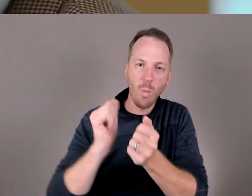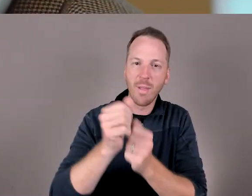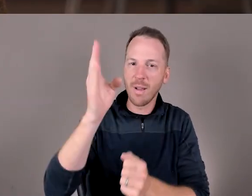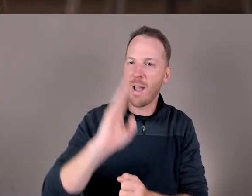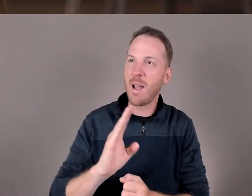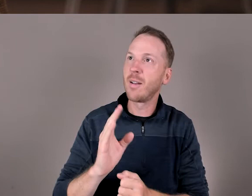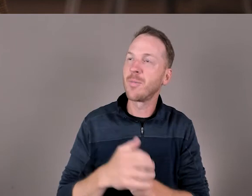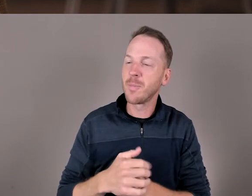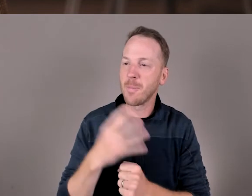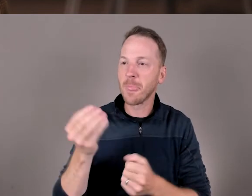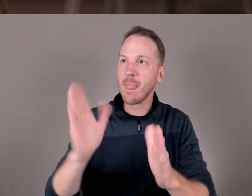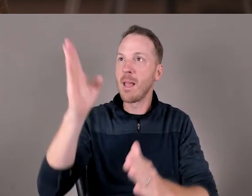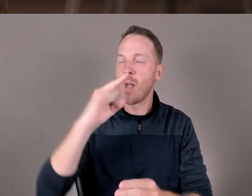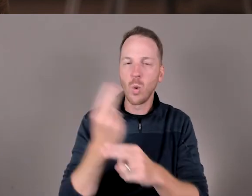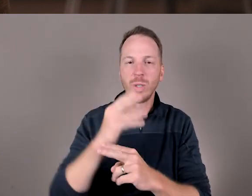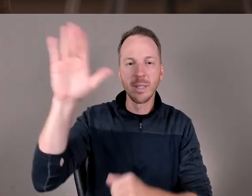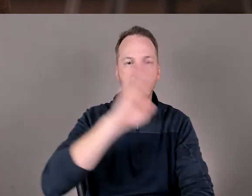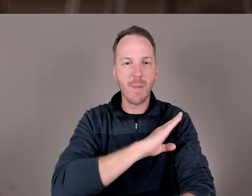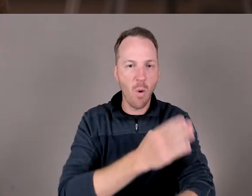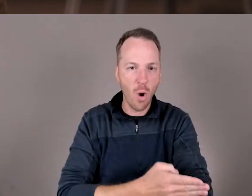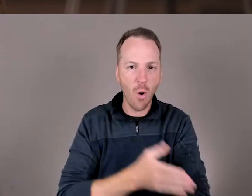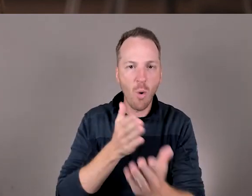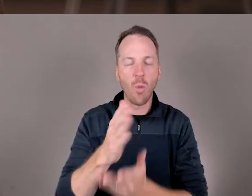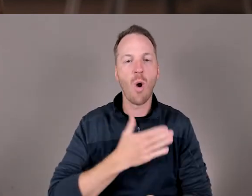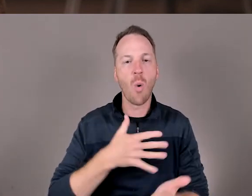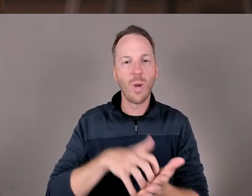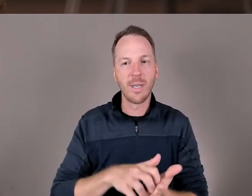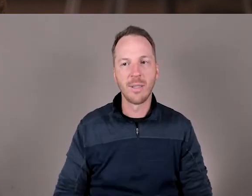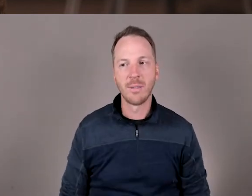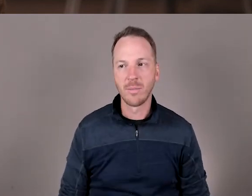in letting God use his power through our weaknesses.